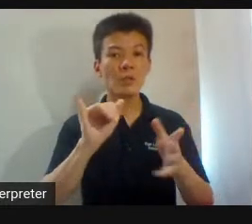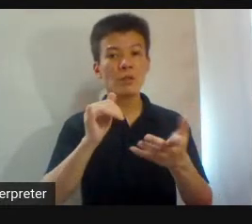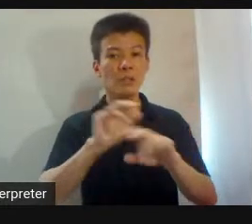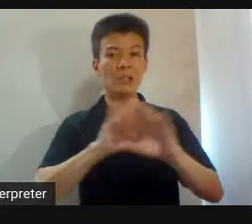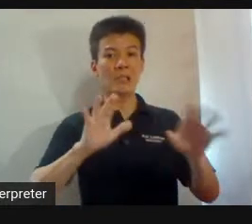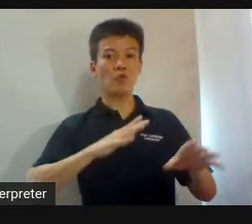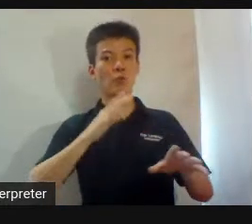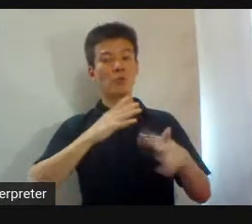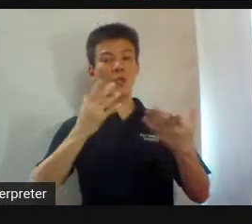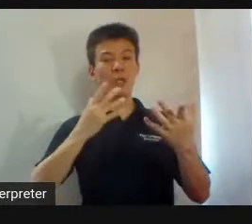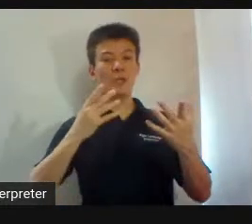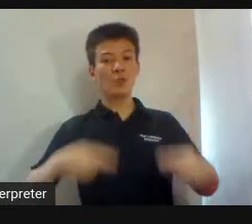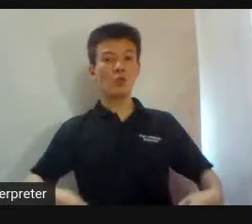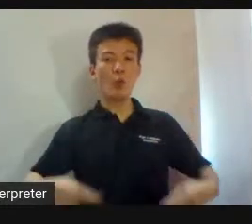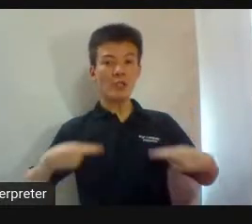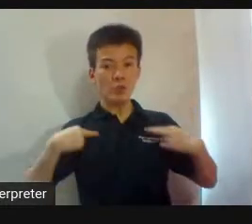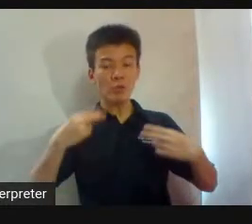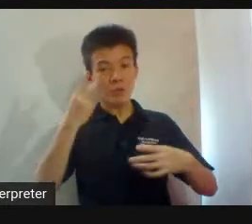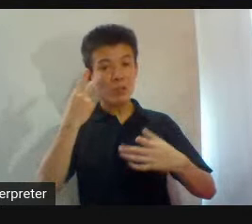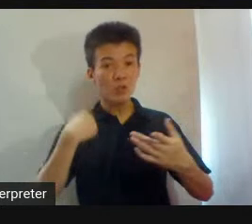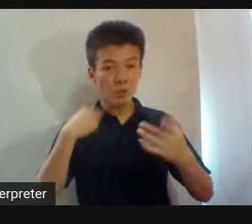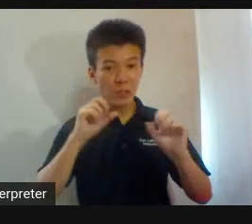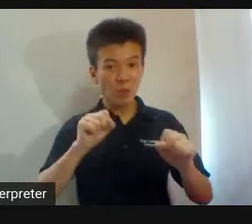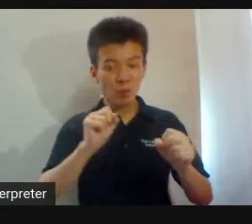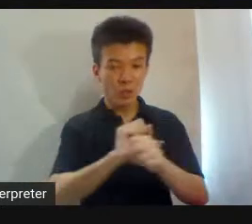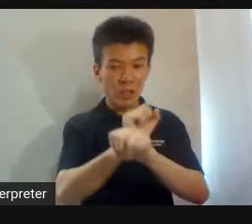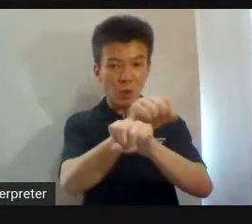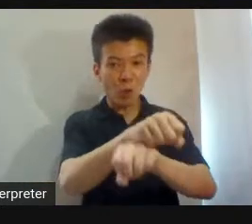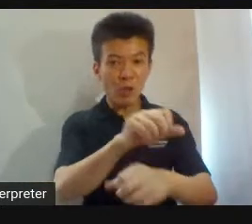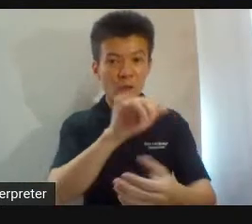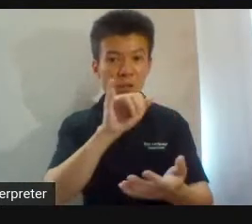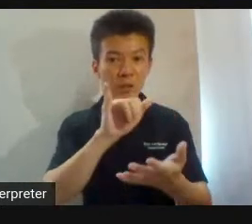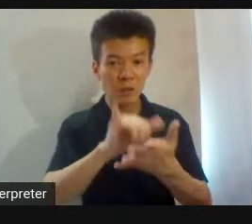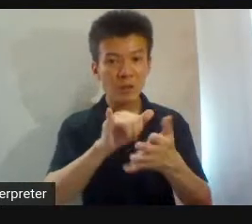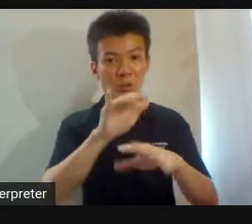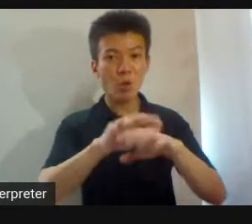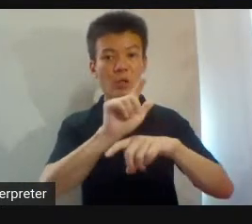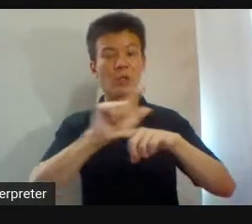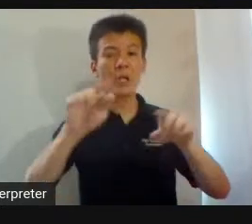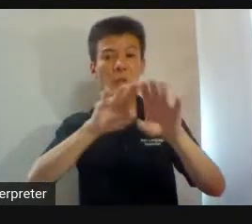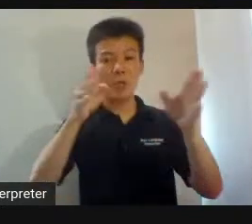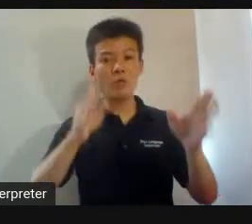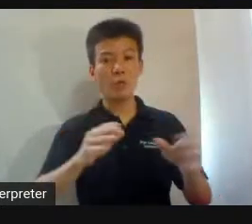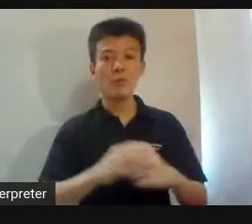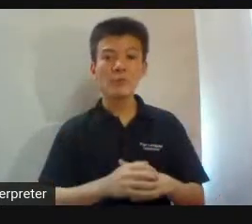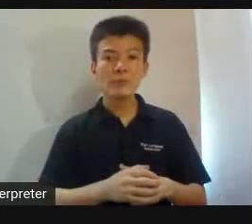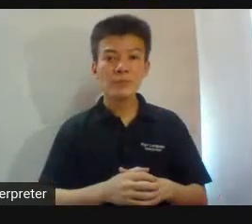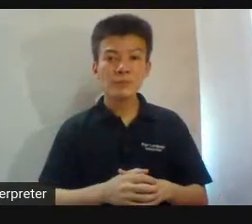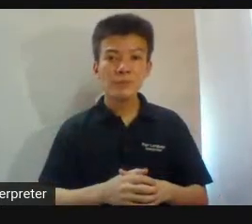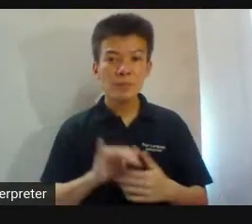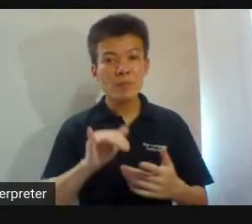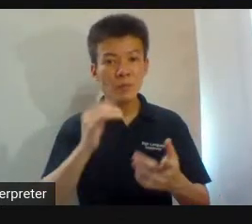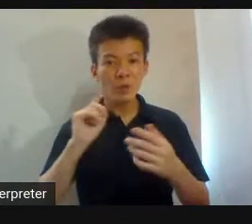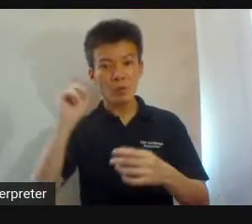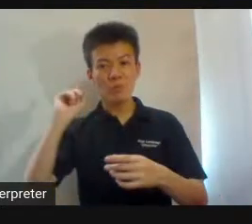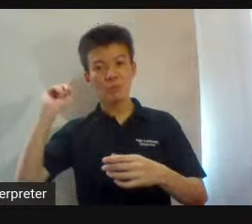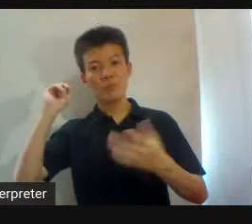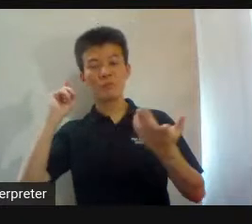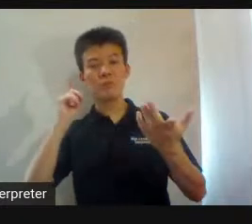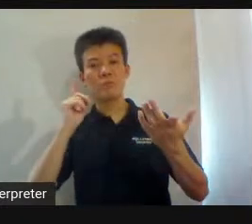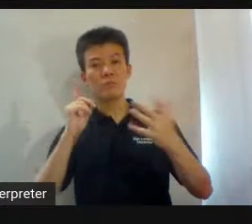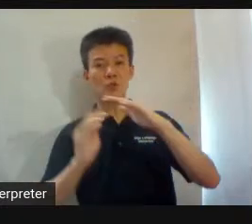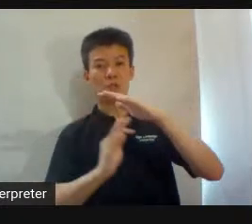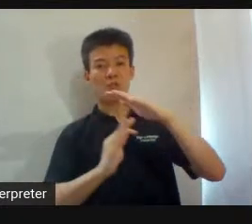of residency to see, can we conquer this online platform as well and go back to the fundamentals